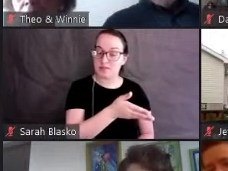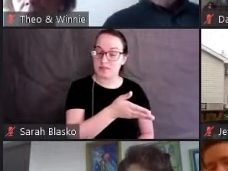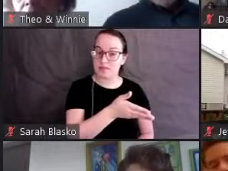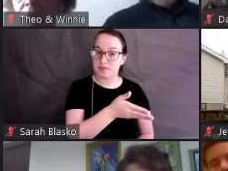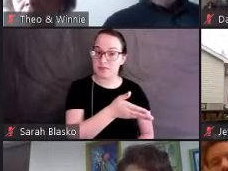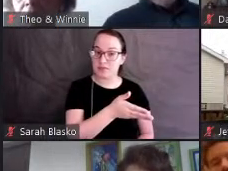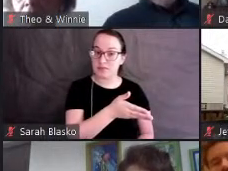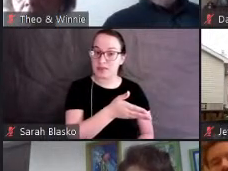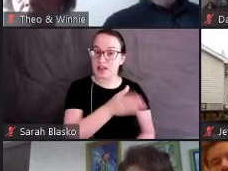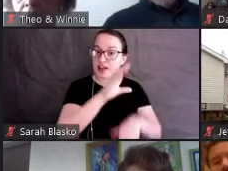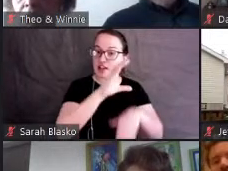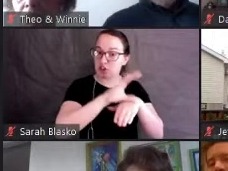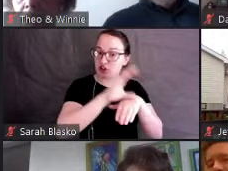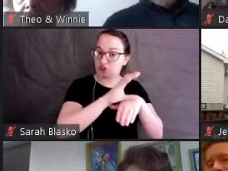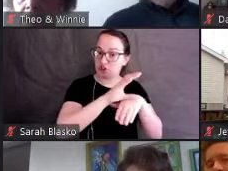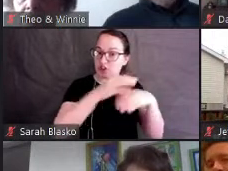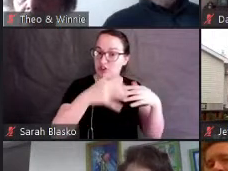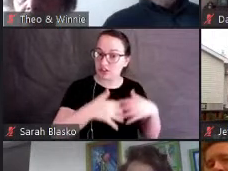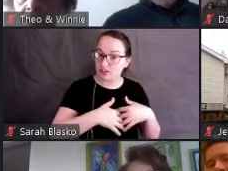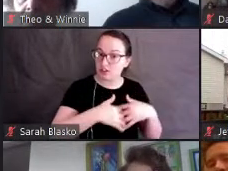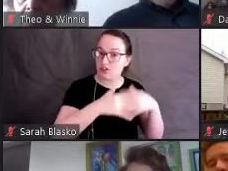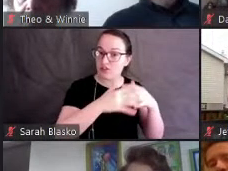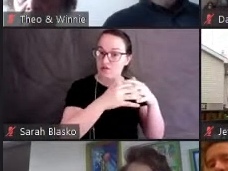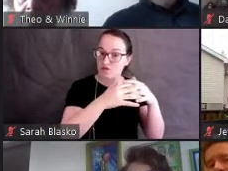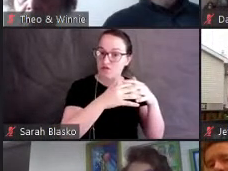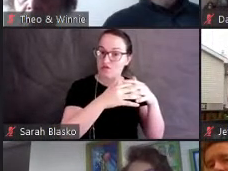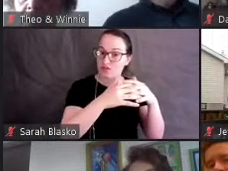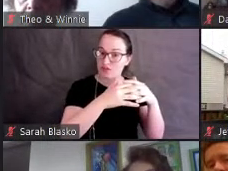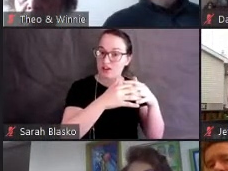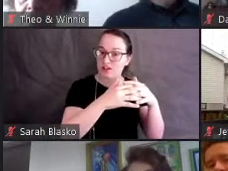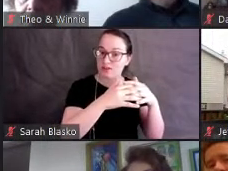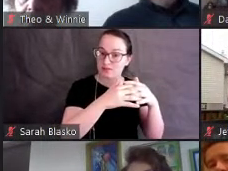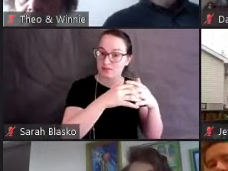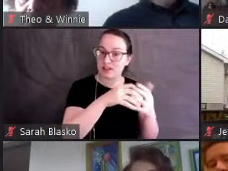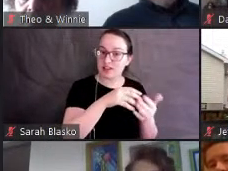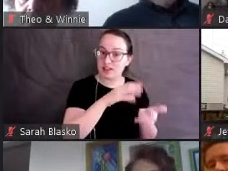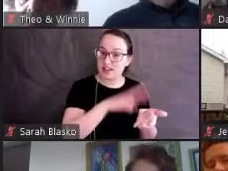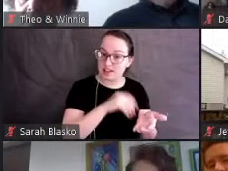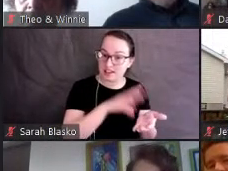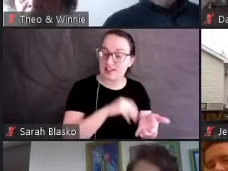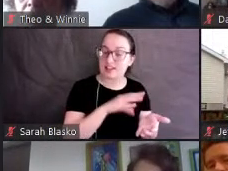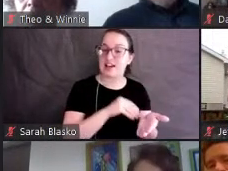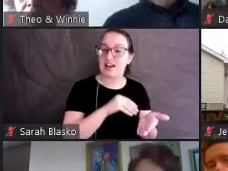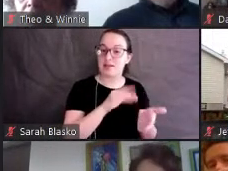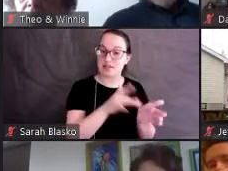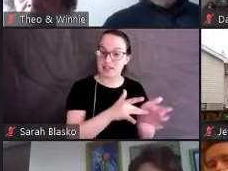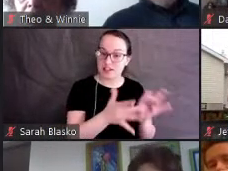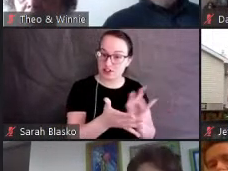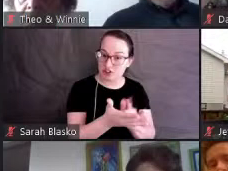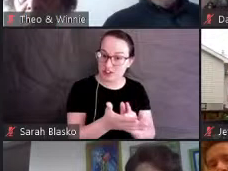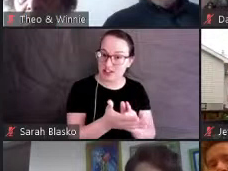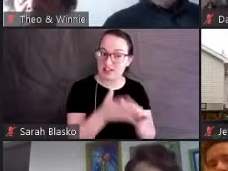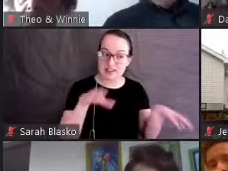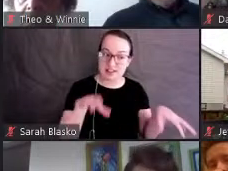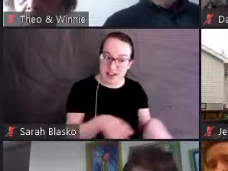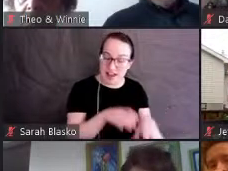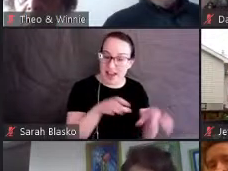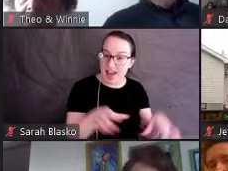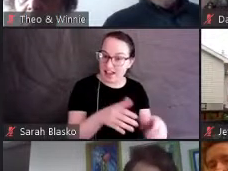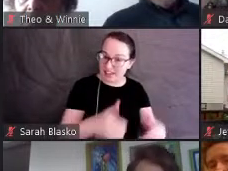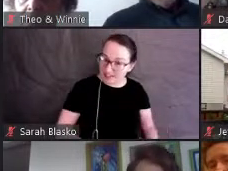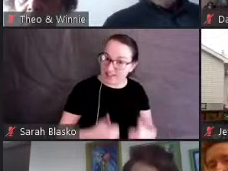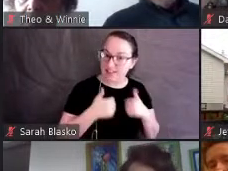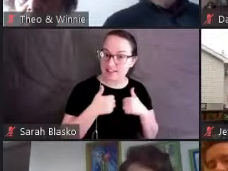church starts to embody Jesus, as the church starts to not only talk, act, but live like